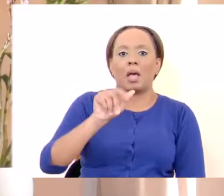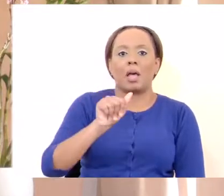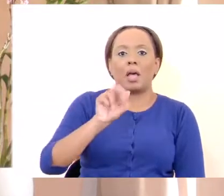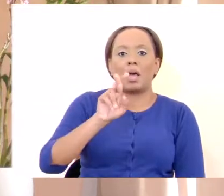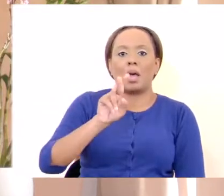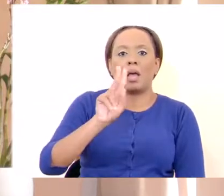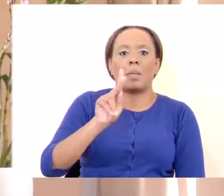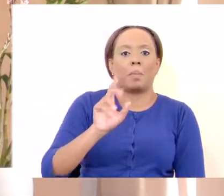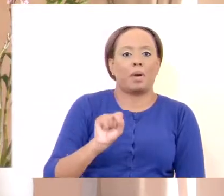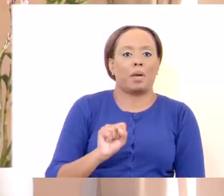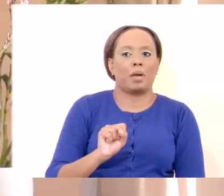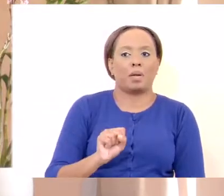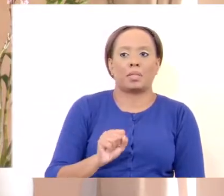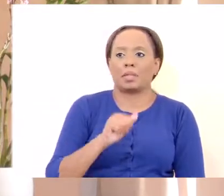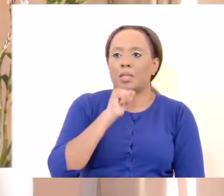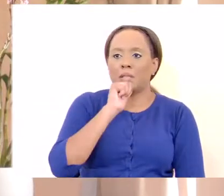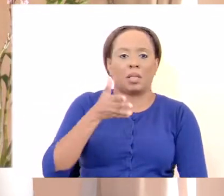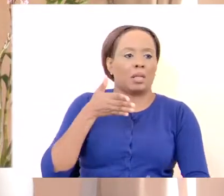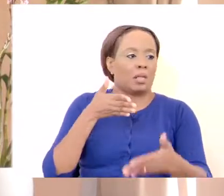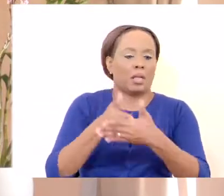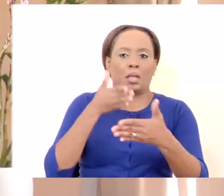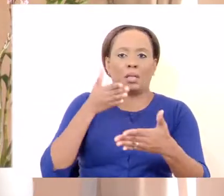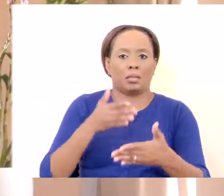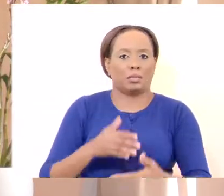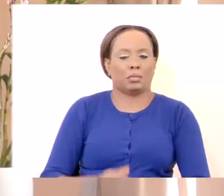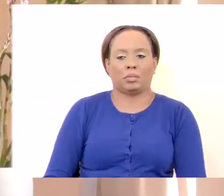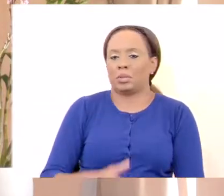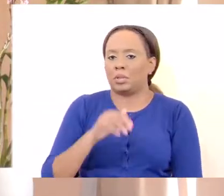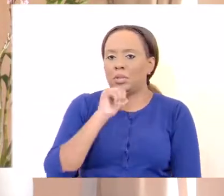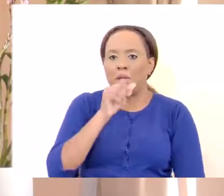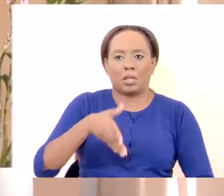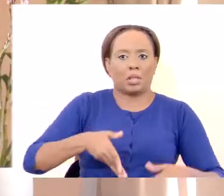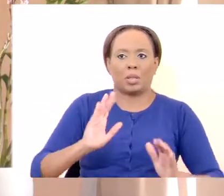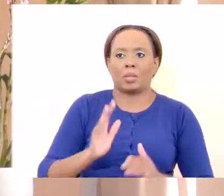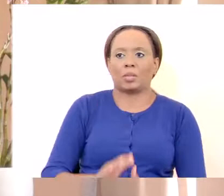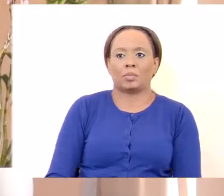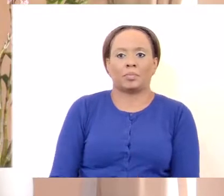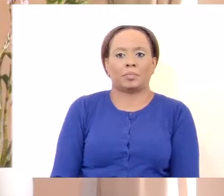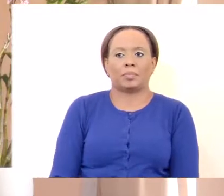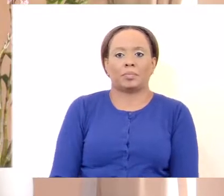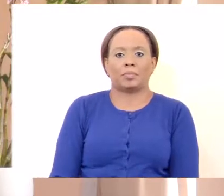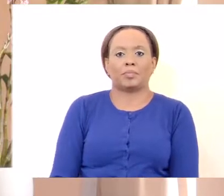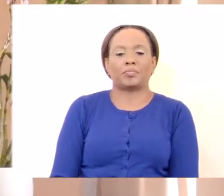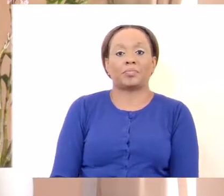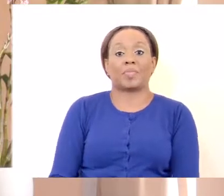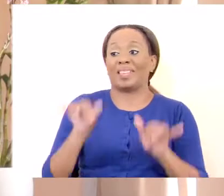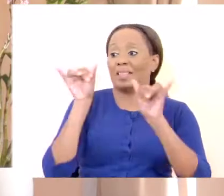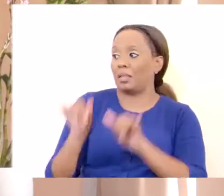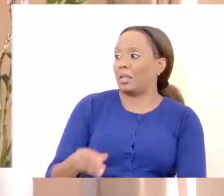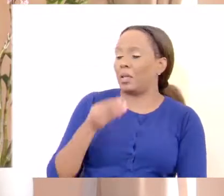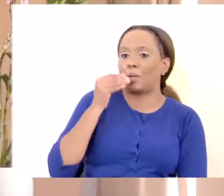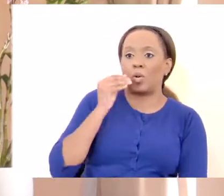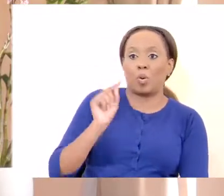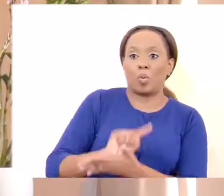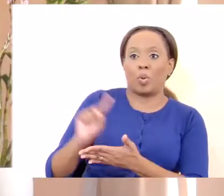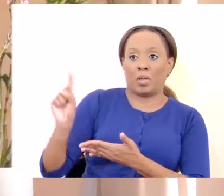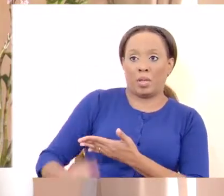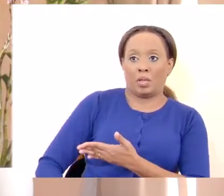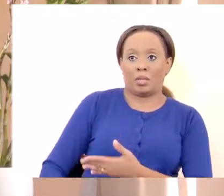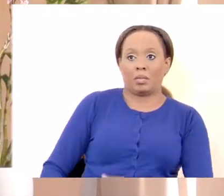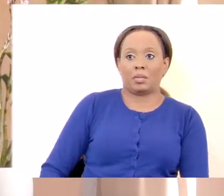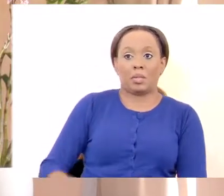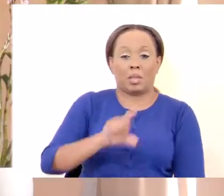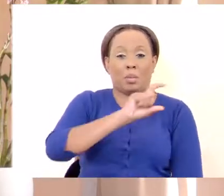to beaches and public parks. This is a stay-at-home weekend when the Royal Barbados Police Force shall